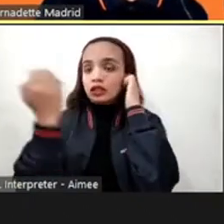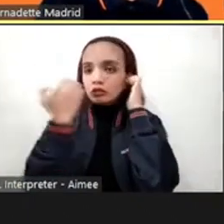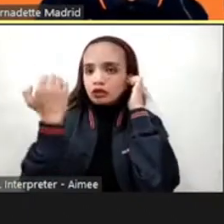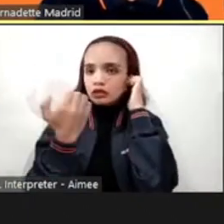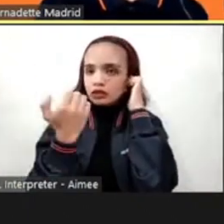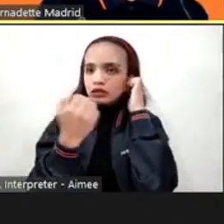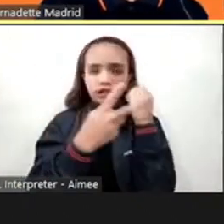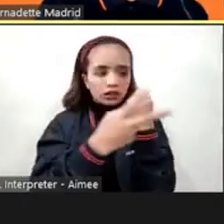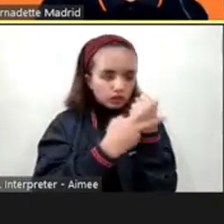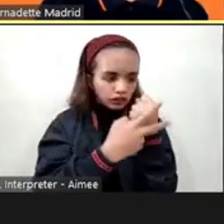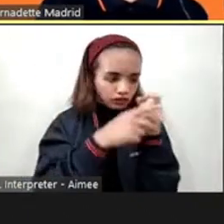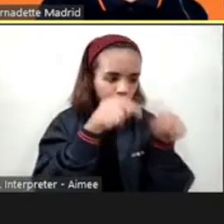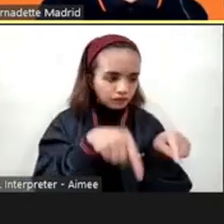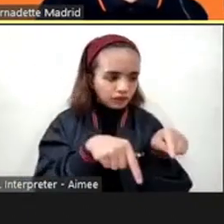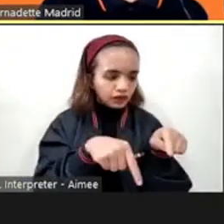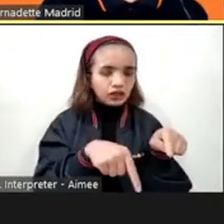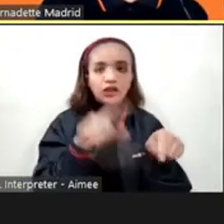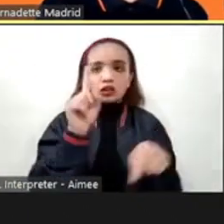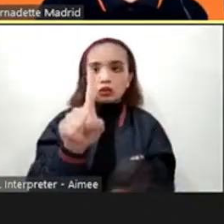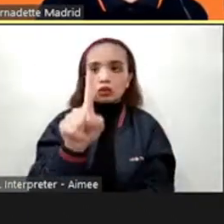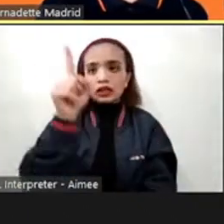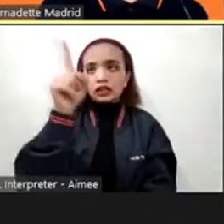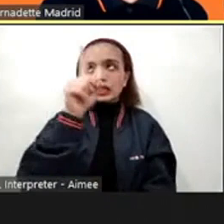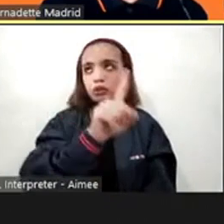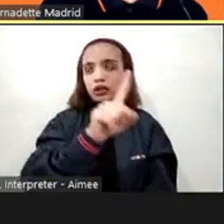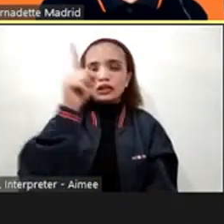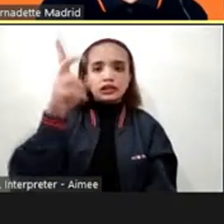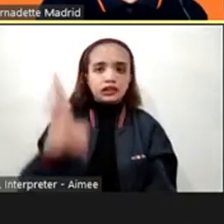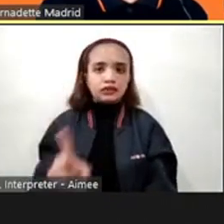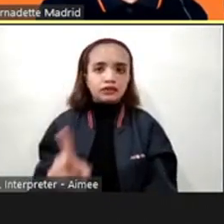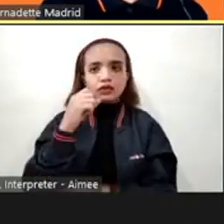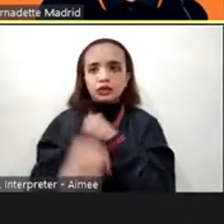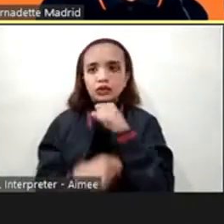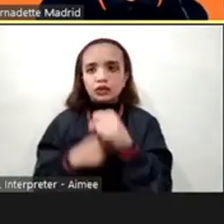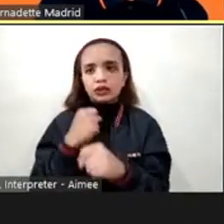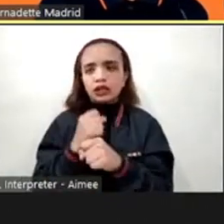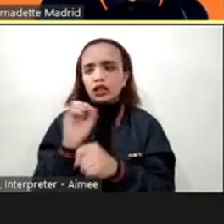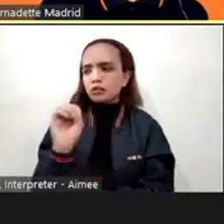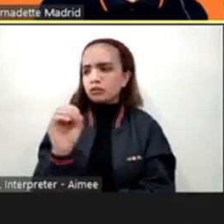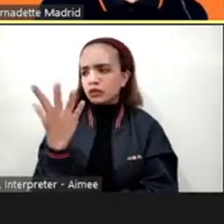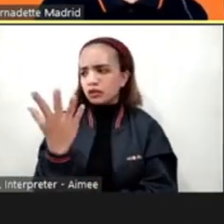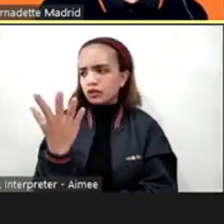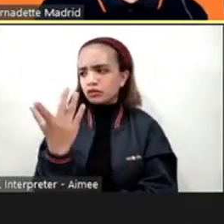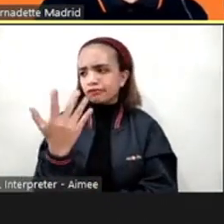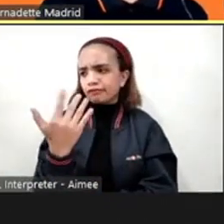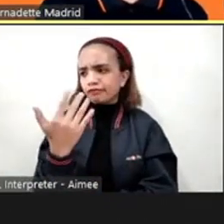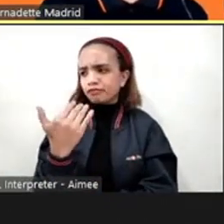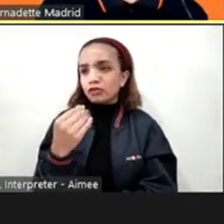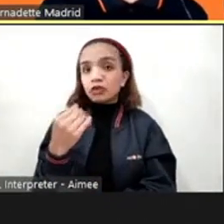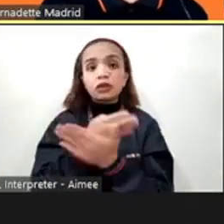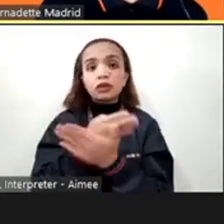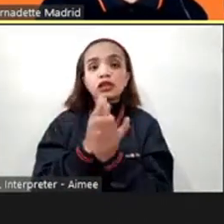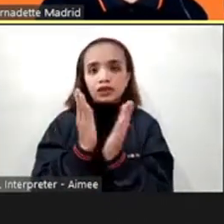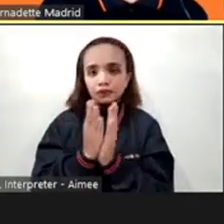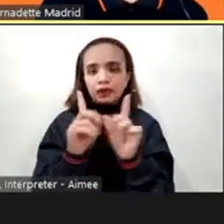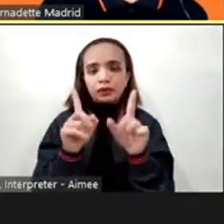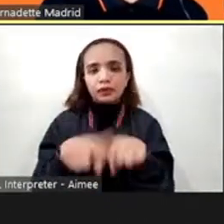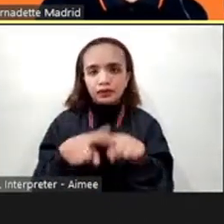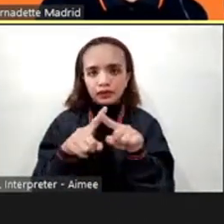savings 1.5 years worth of your budget, no? So